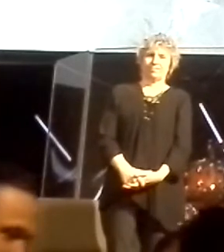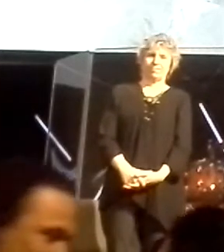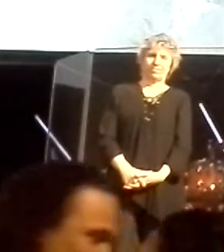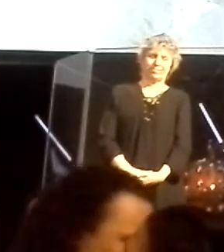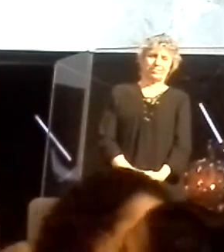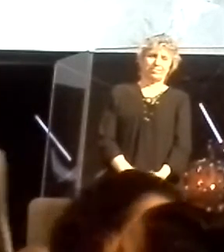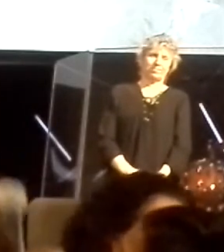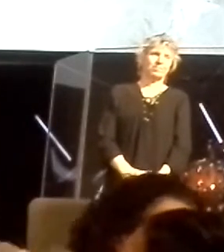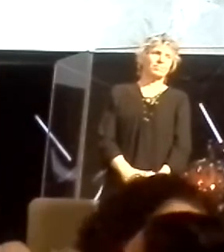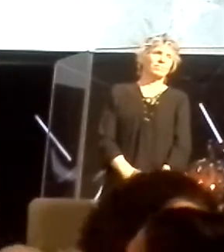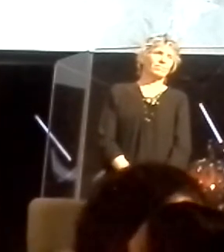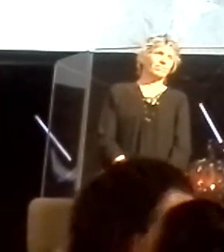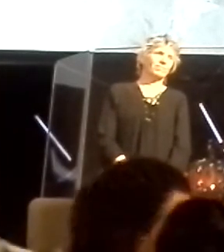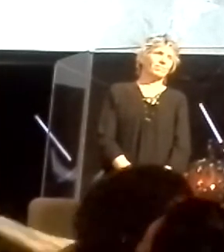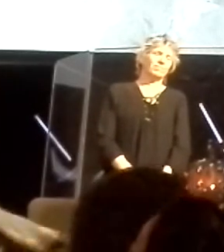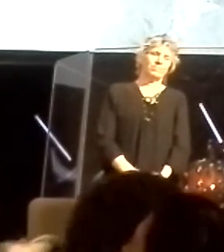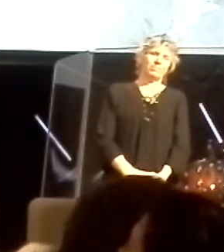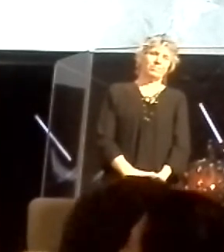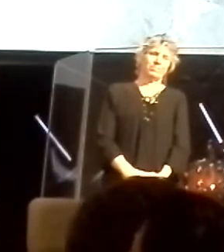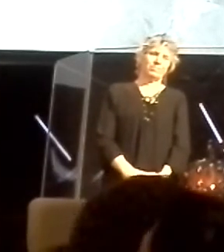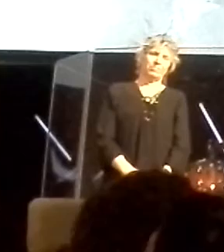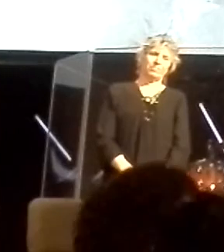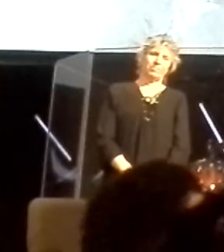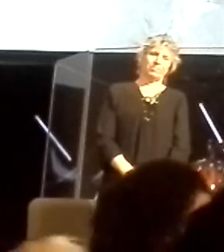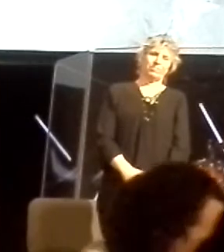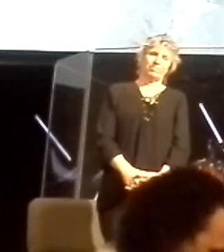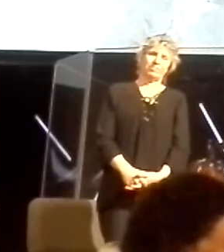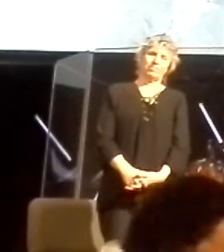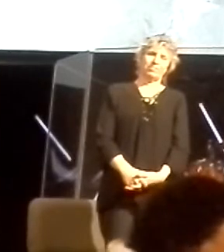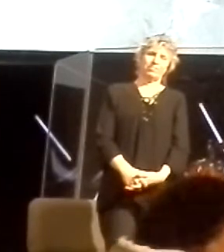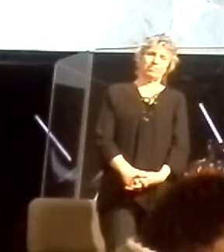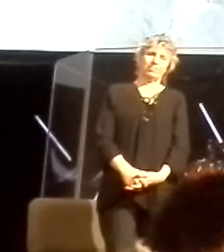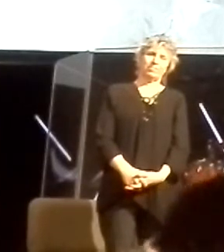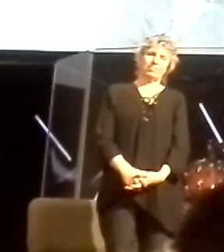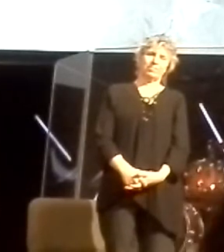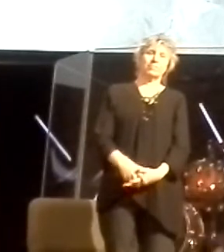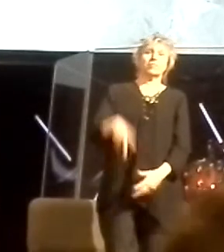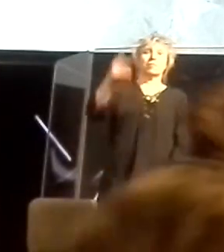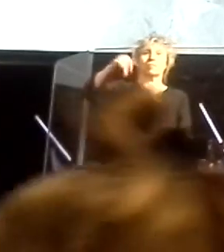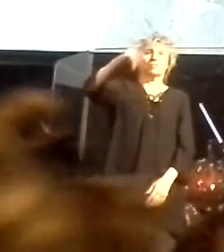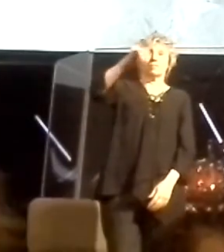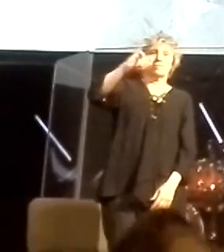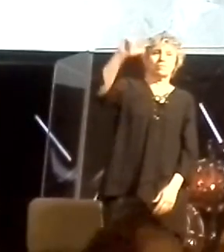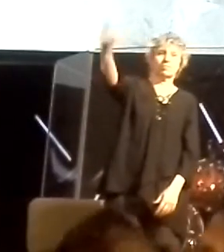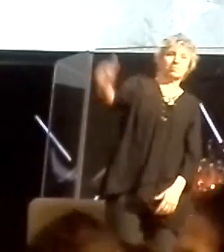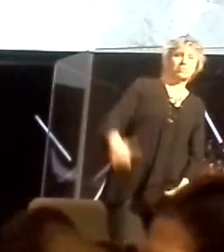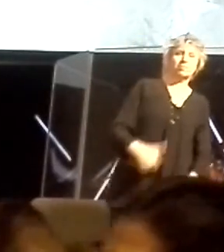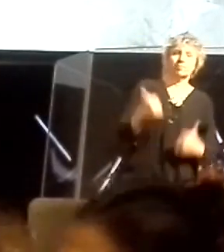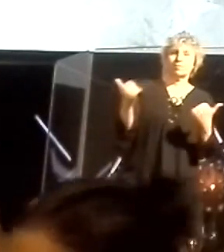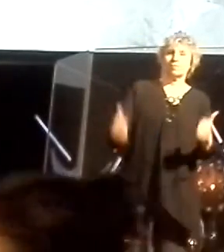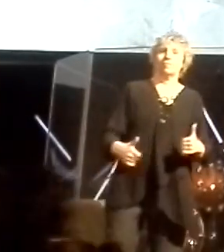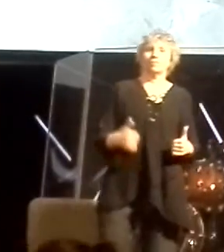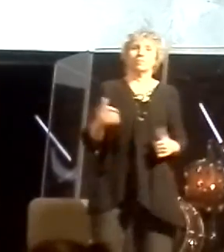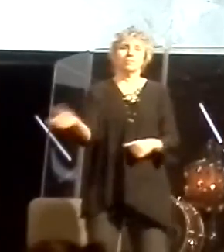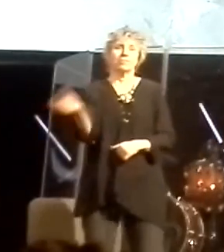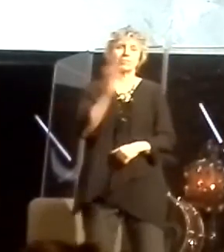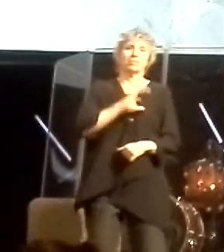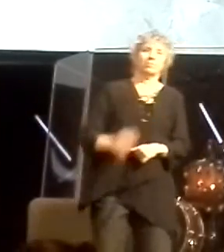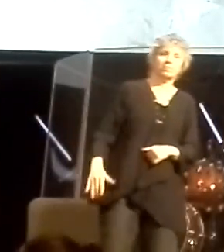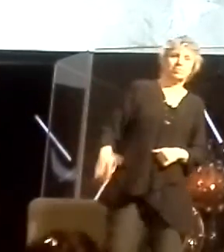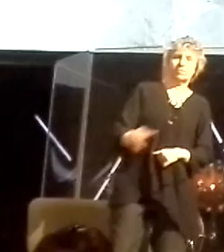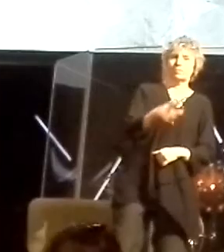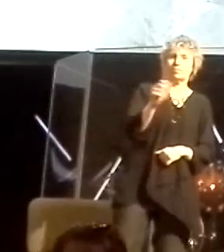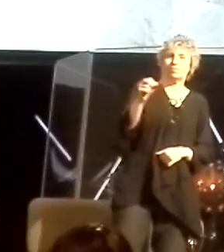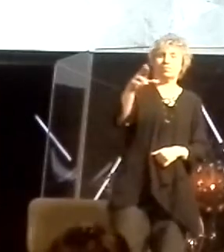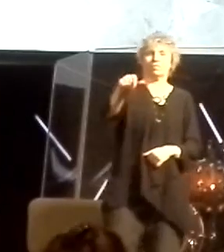Okay, and Paul says, My life before Christ was dull and dark It was downright miserable